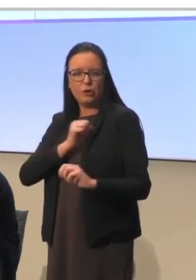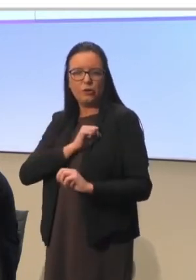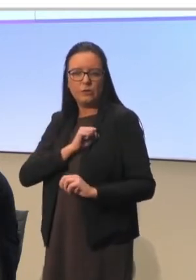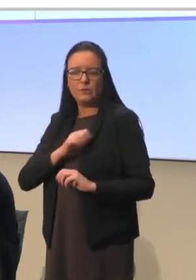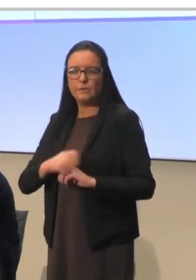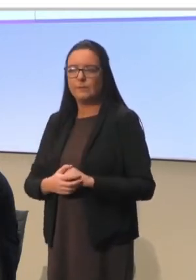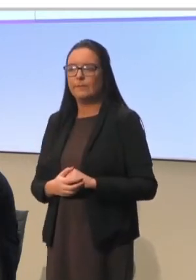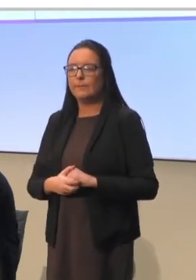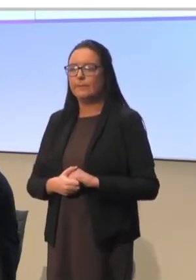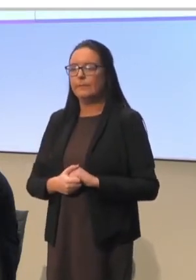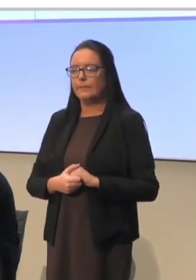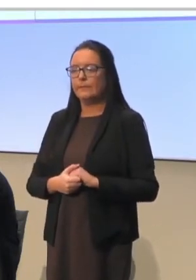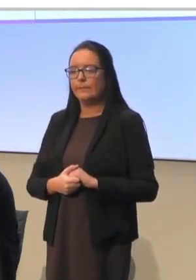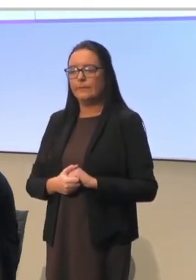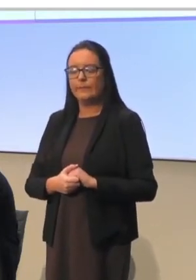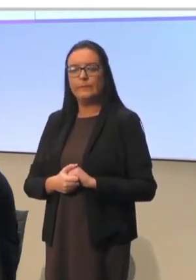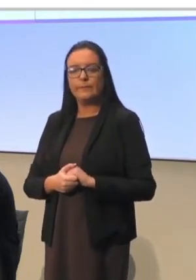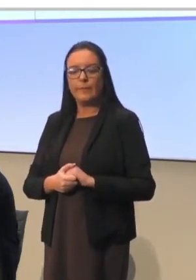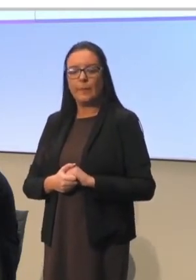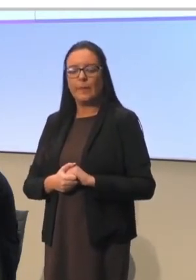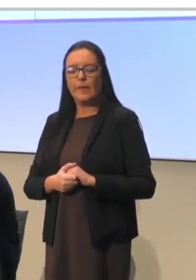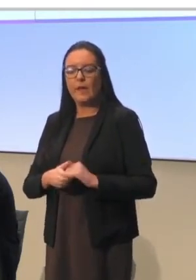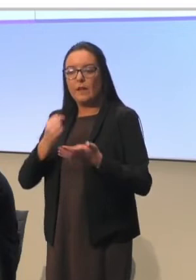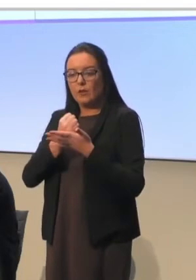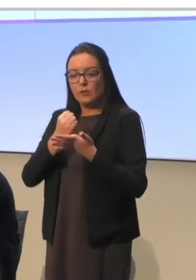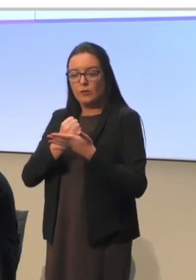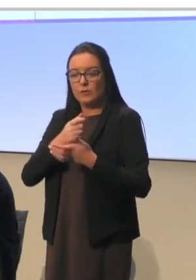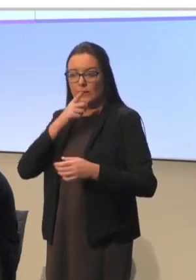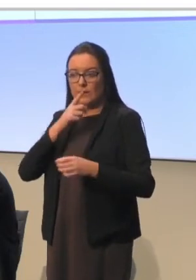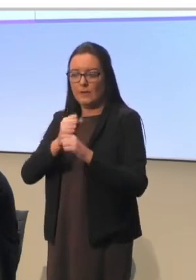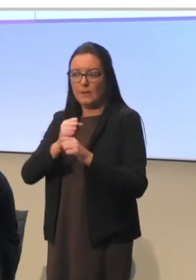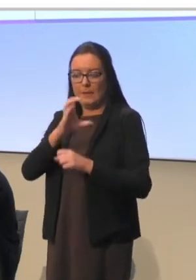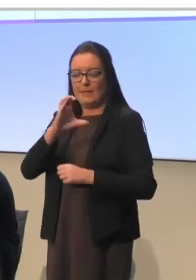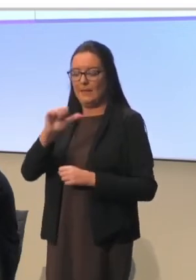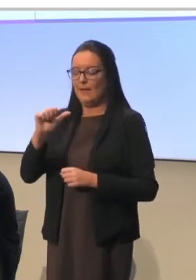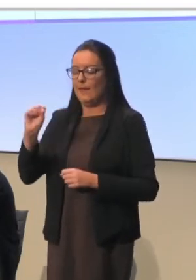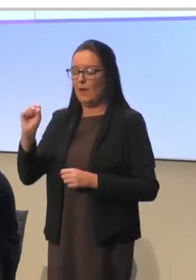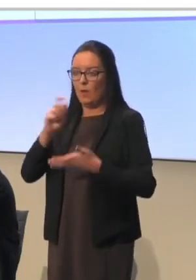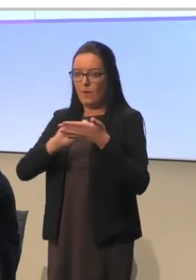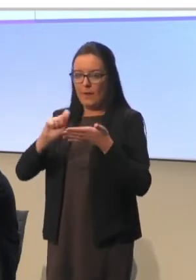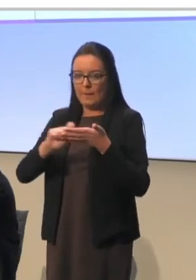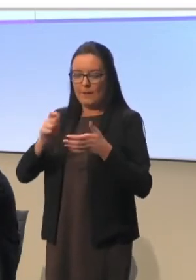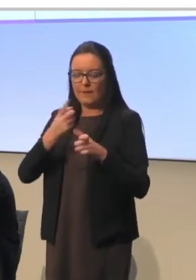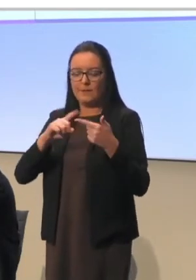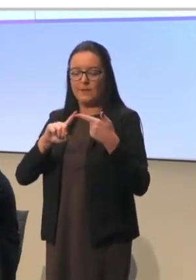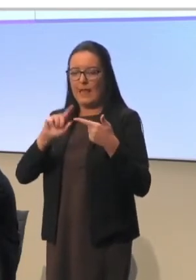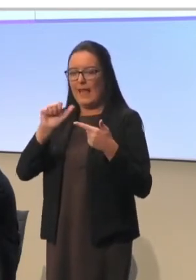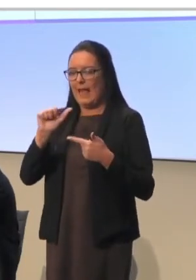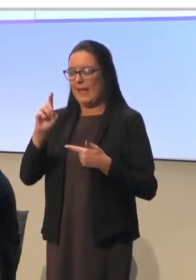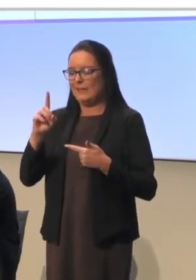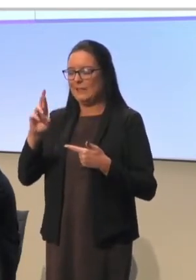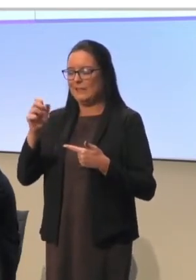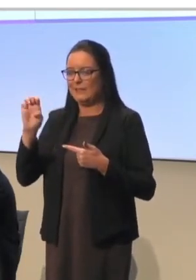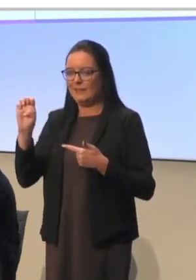So looking then at what students were doing in terms of CAO applications, but also DARE and HERE applications, you can see that